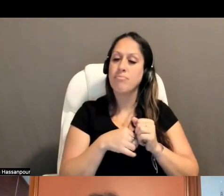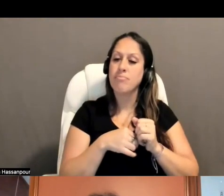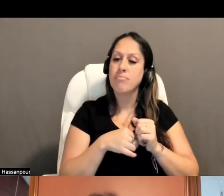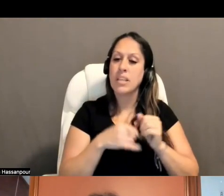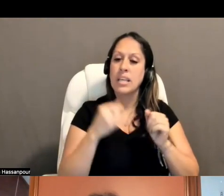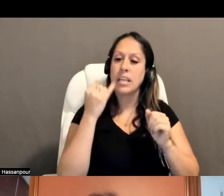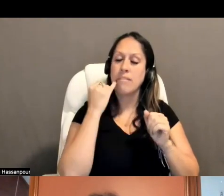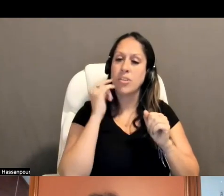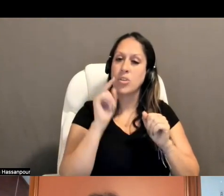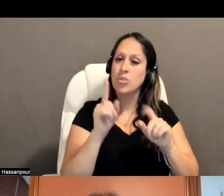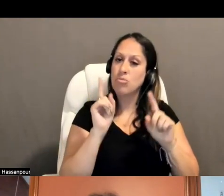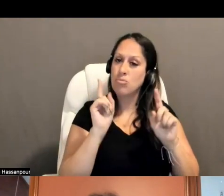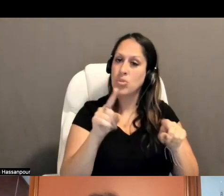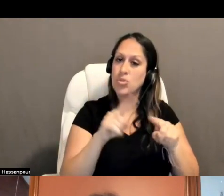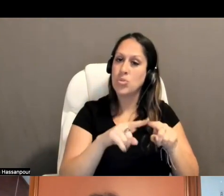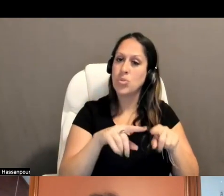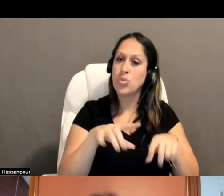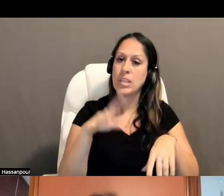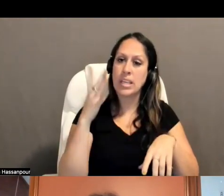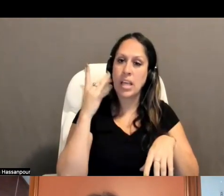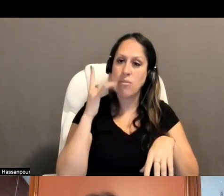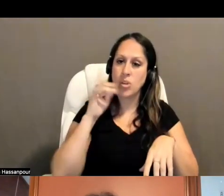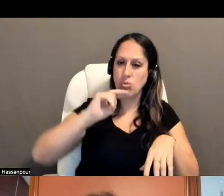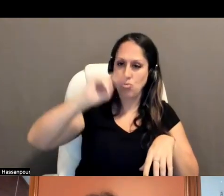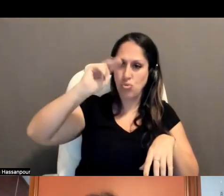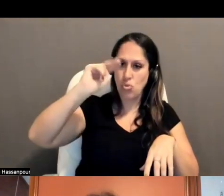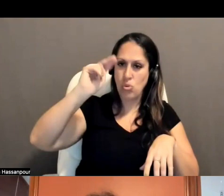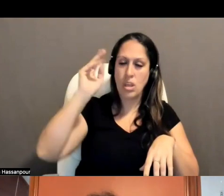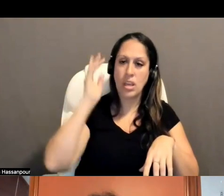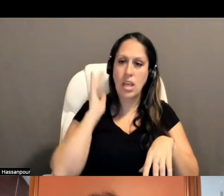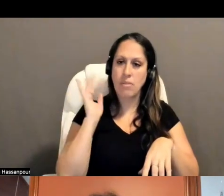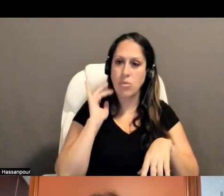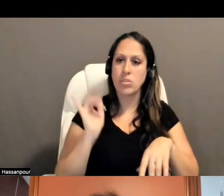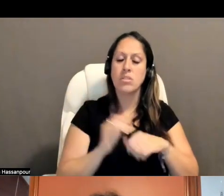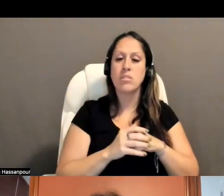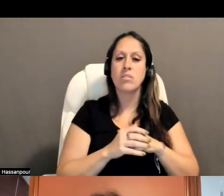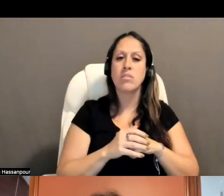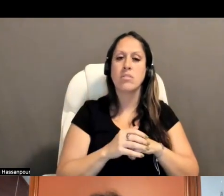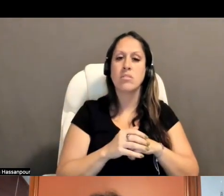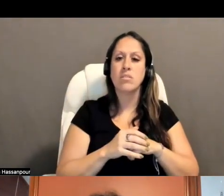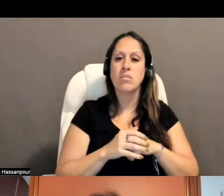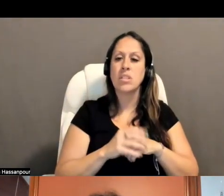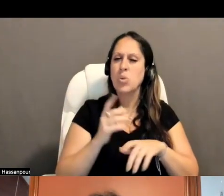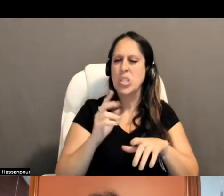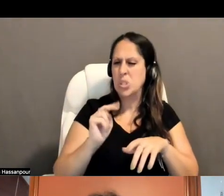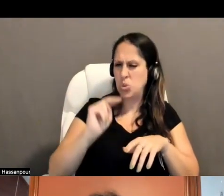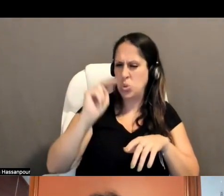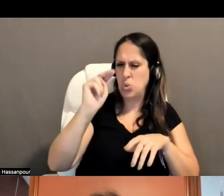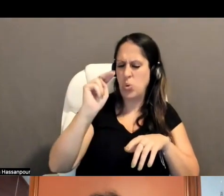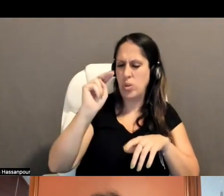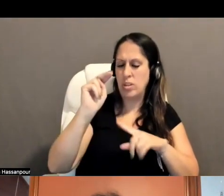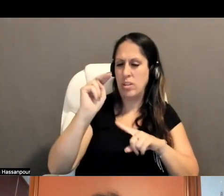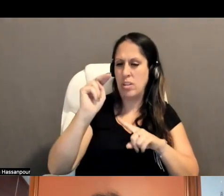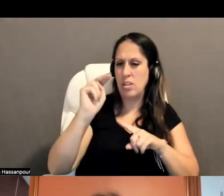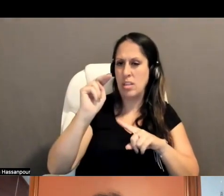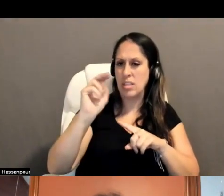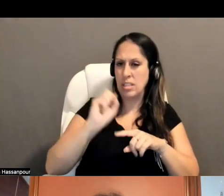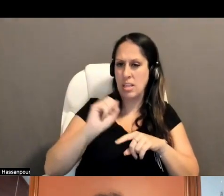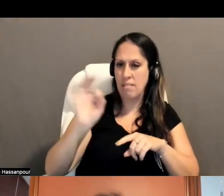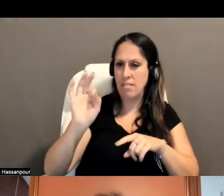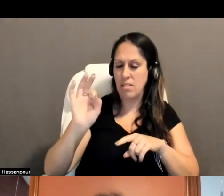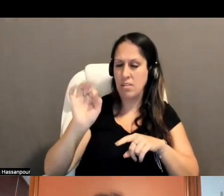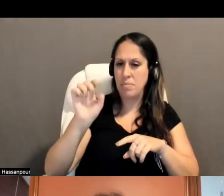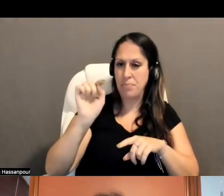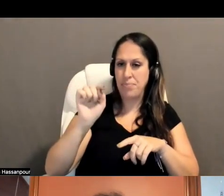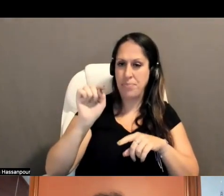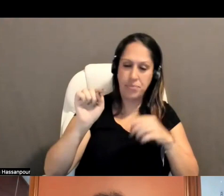if you've been to California, Northern California, just north of San Francisco,